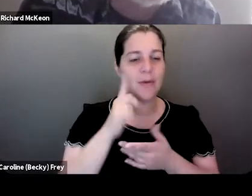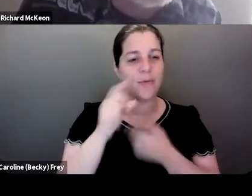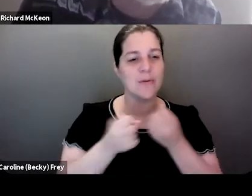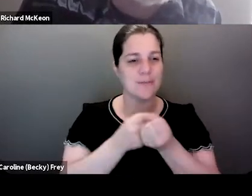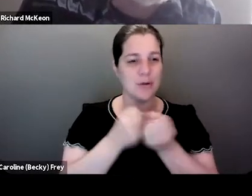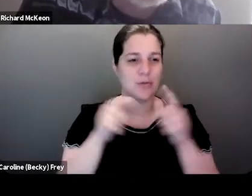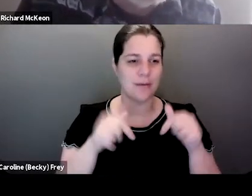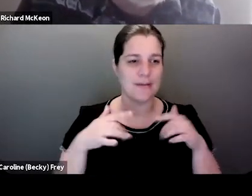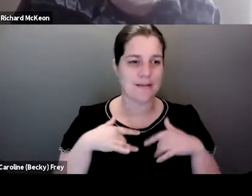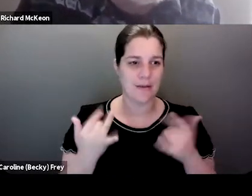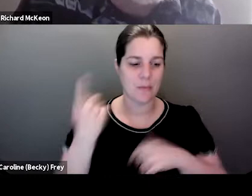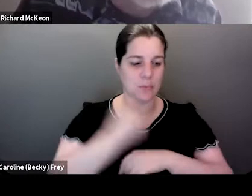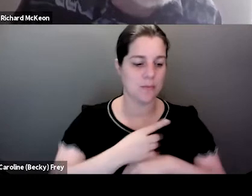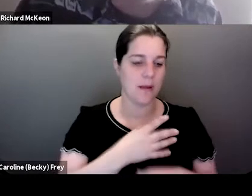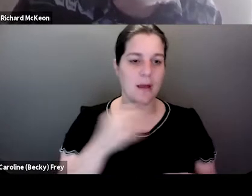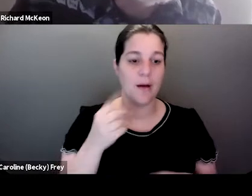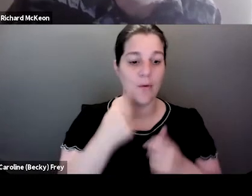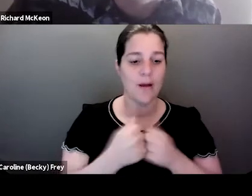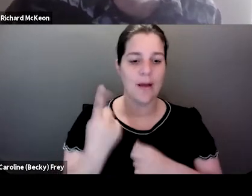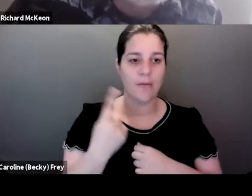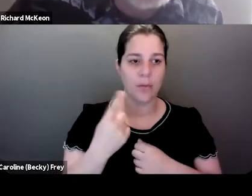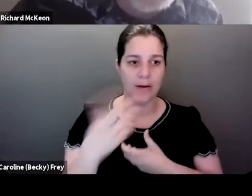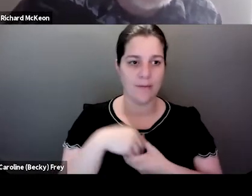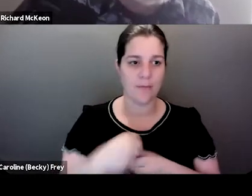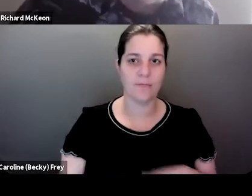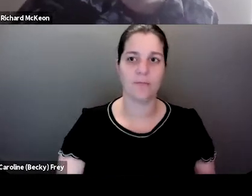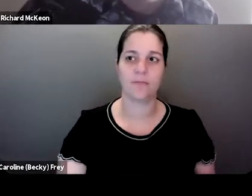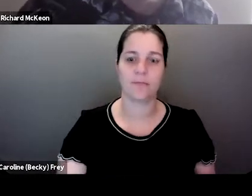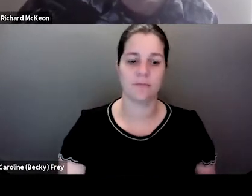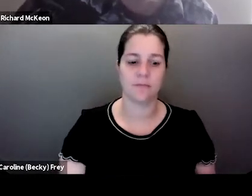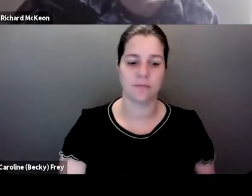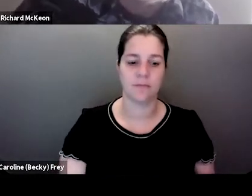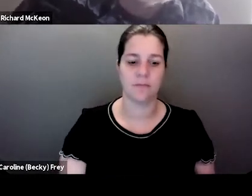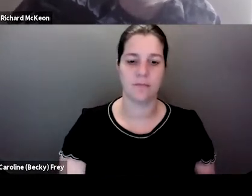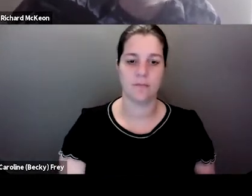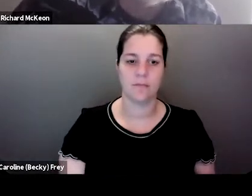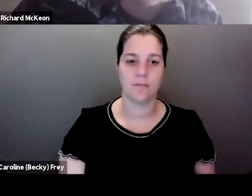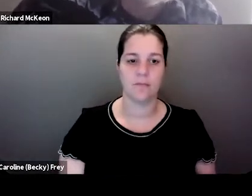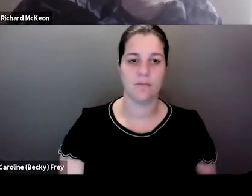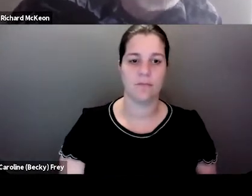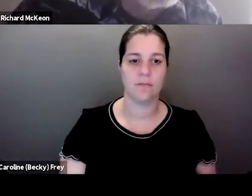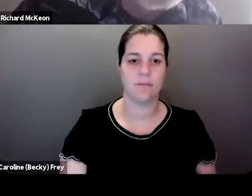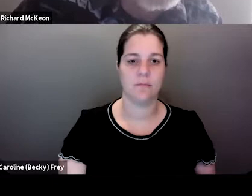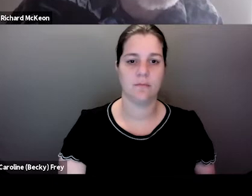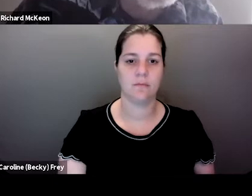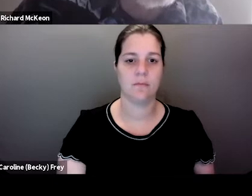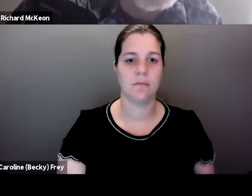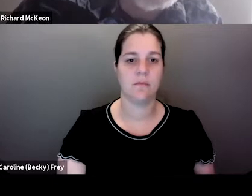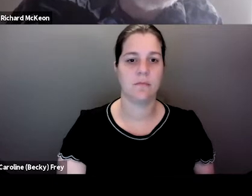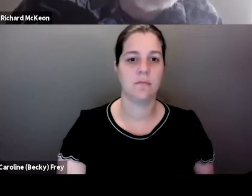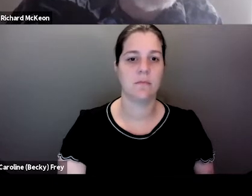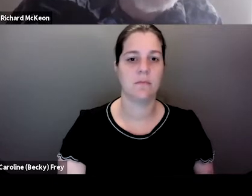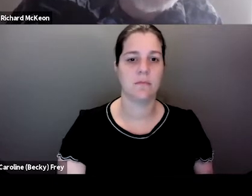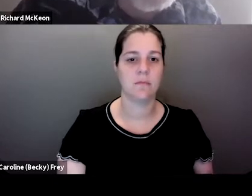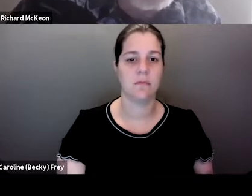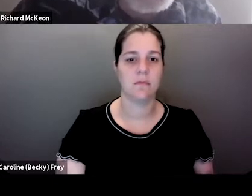sponsoring this and for everyone who has been involved. I'm going to try to go through a lot of material